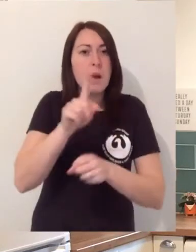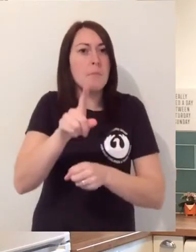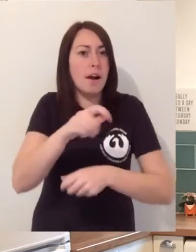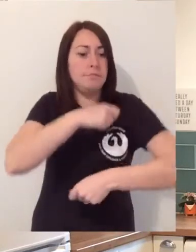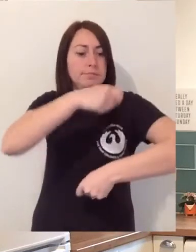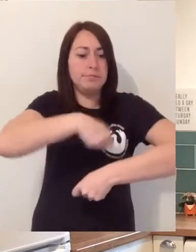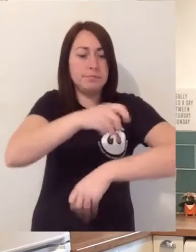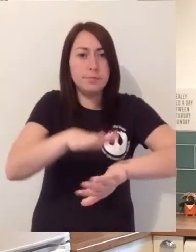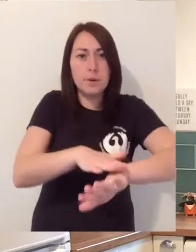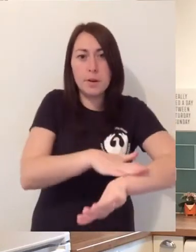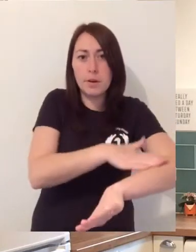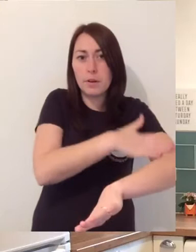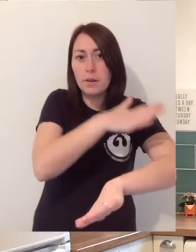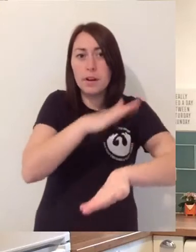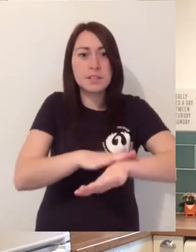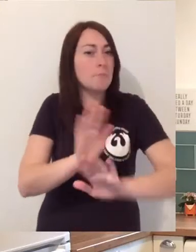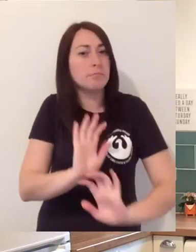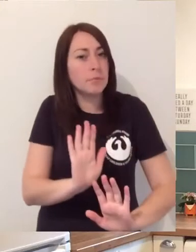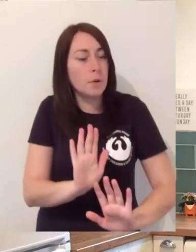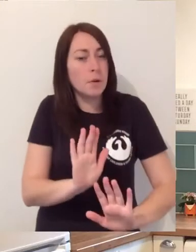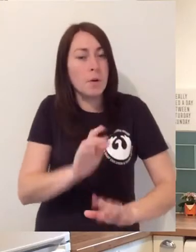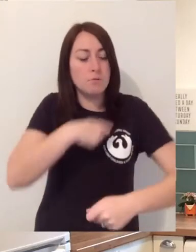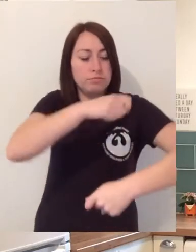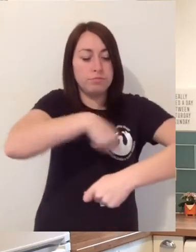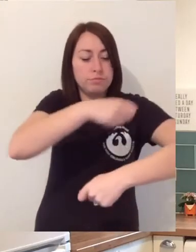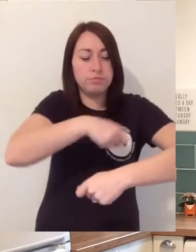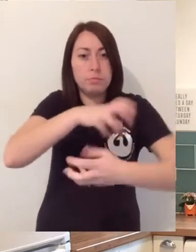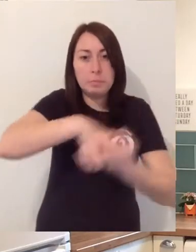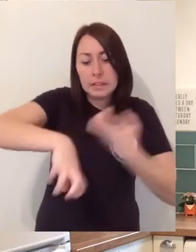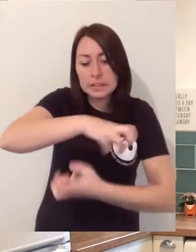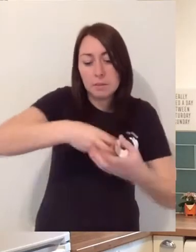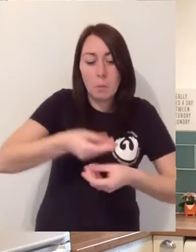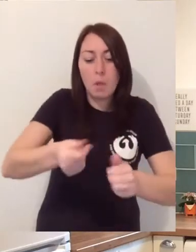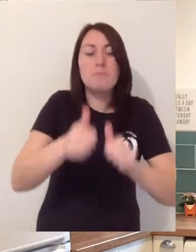but you just want to mix it until it's just combined. You don't want to mix for very long.